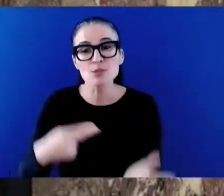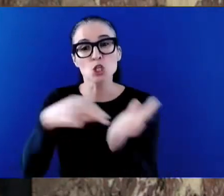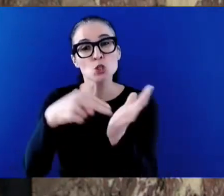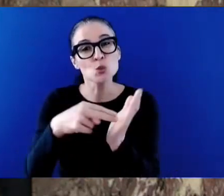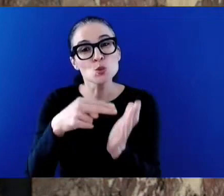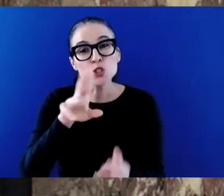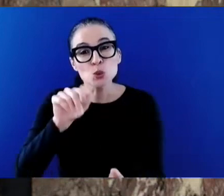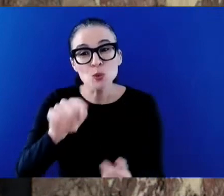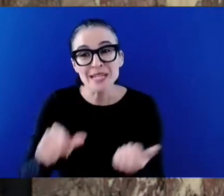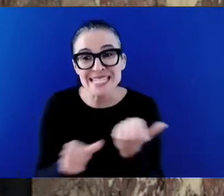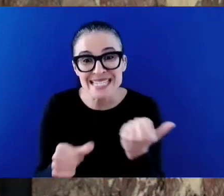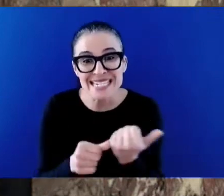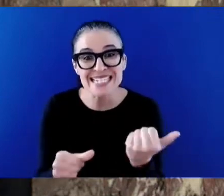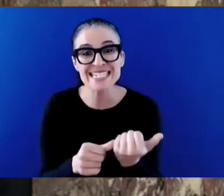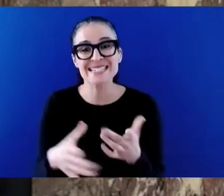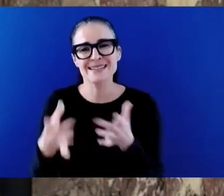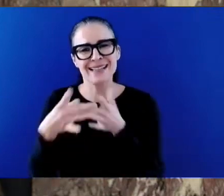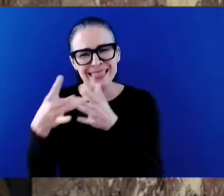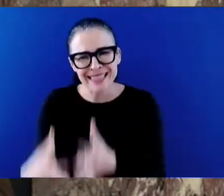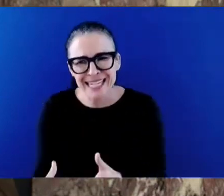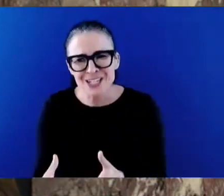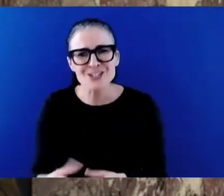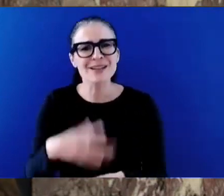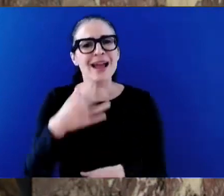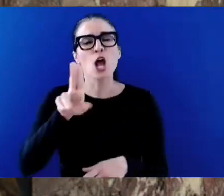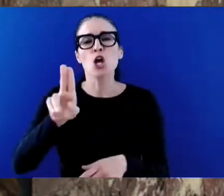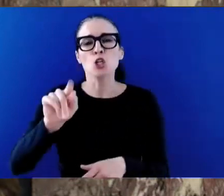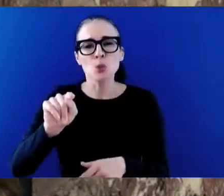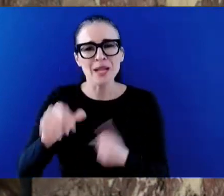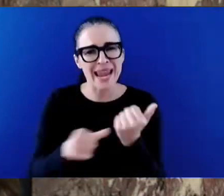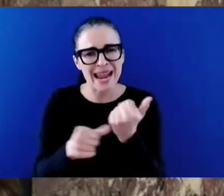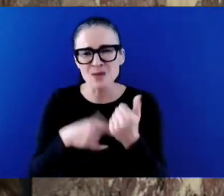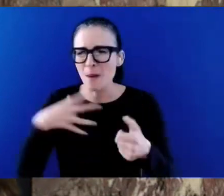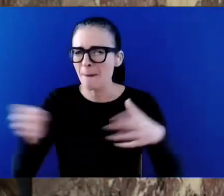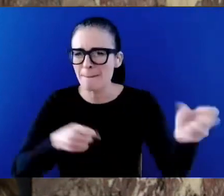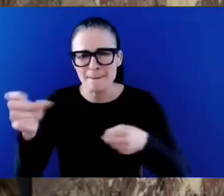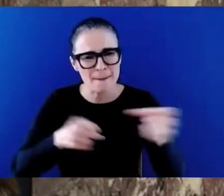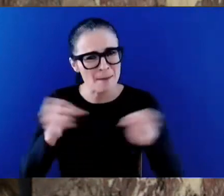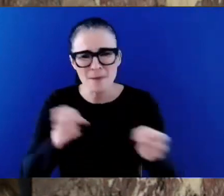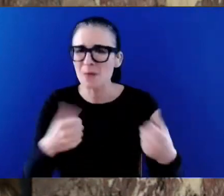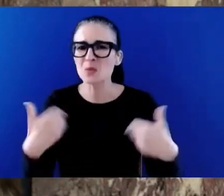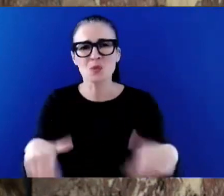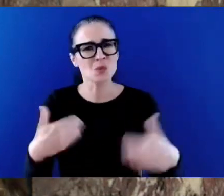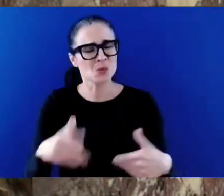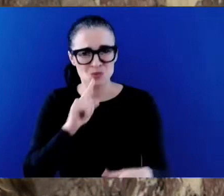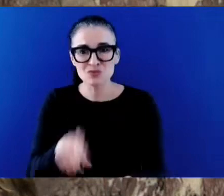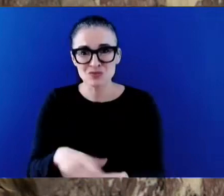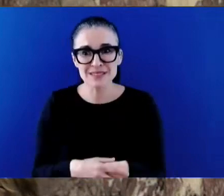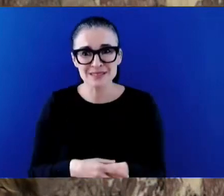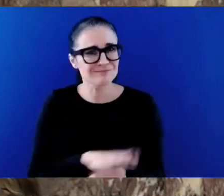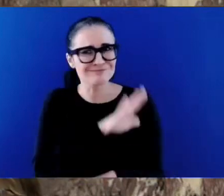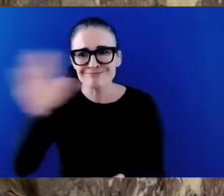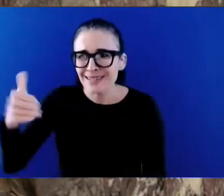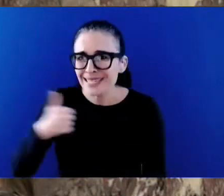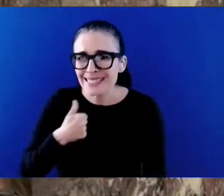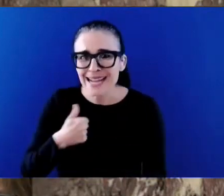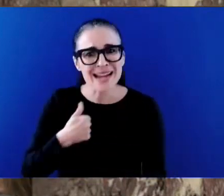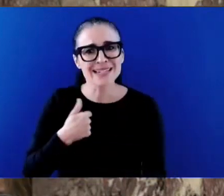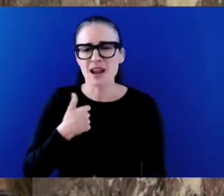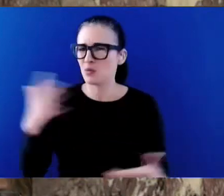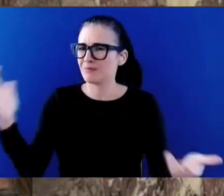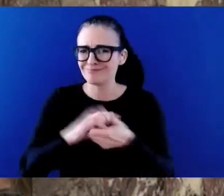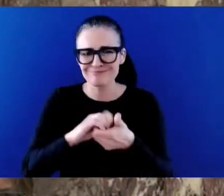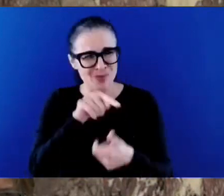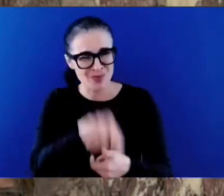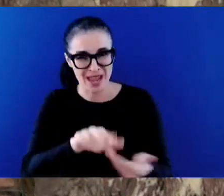recruitment campaigns underway across the country because we're working together with the community. We believe in Sanpen, we believe in Saanich